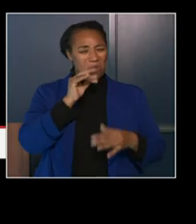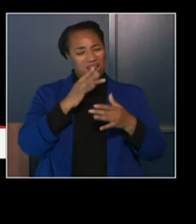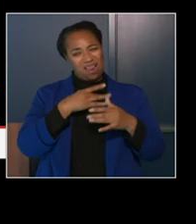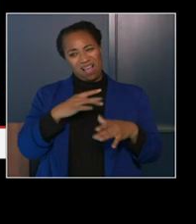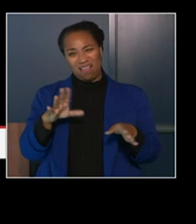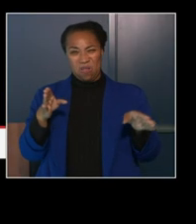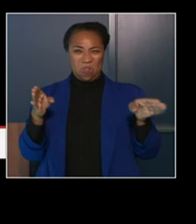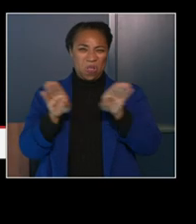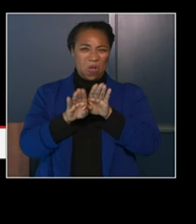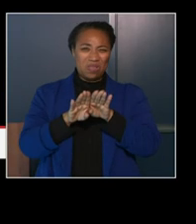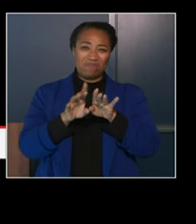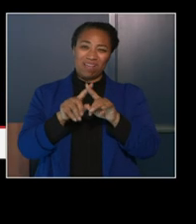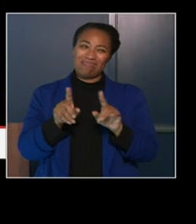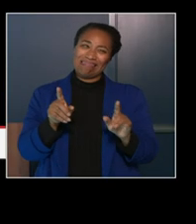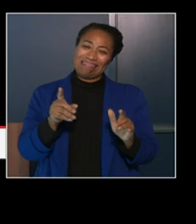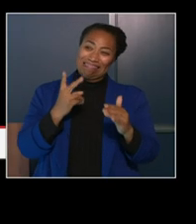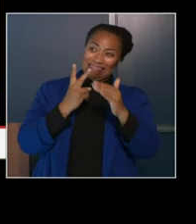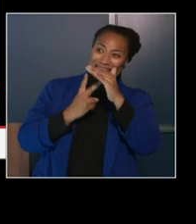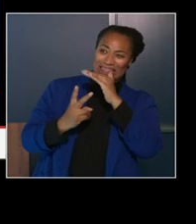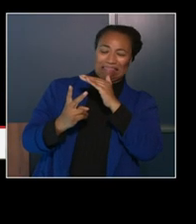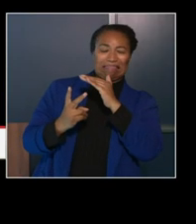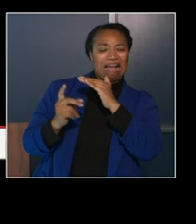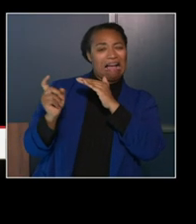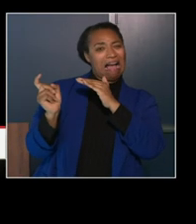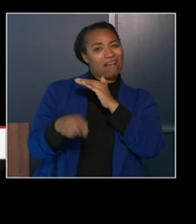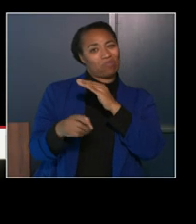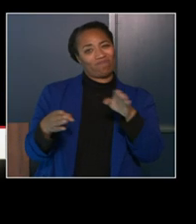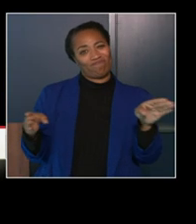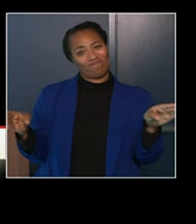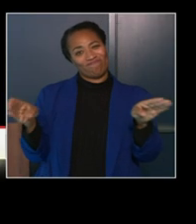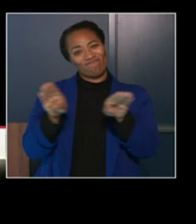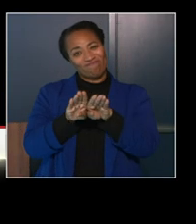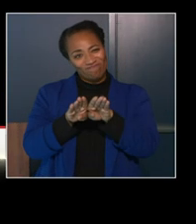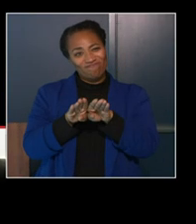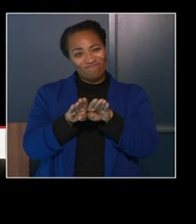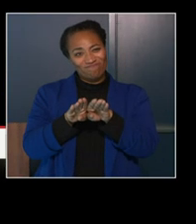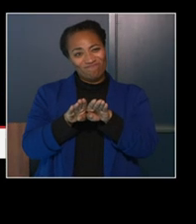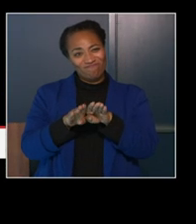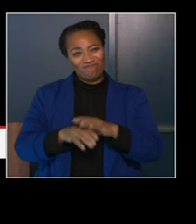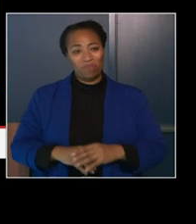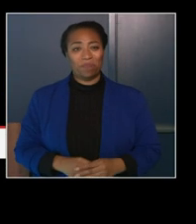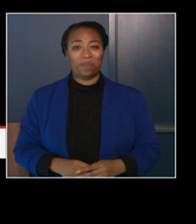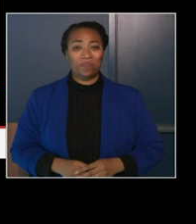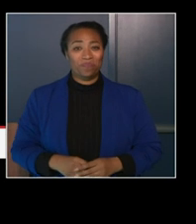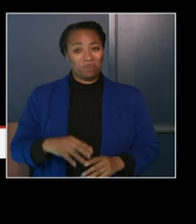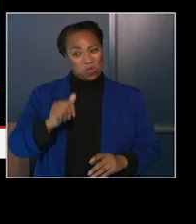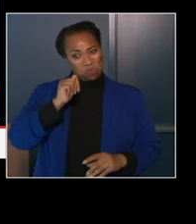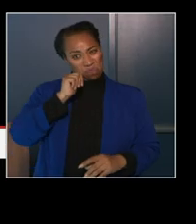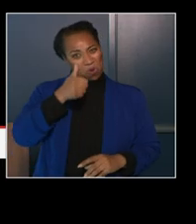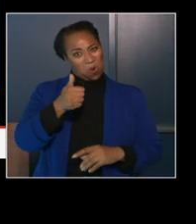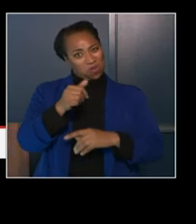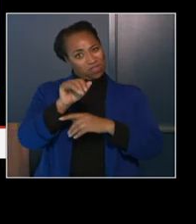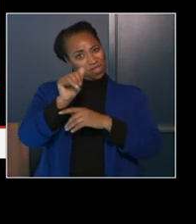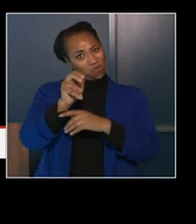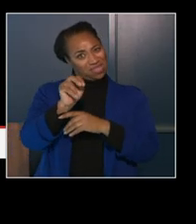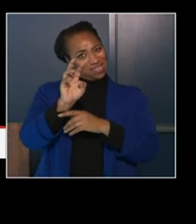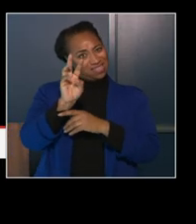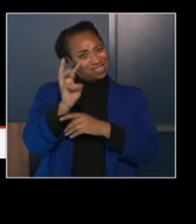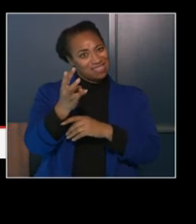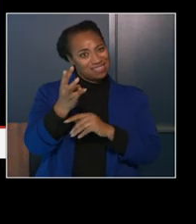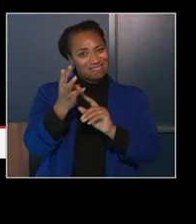is. Tomorrow, Monday, January 6th, D.C. government will operate in a